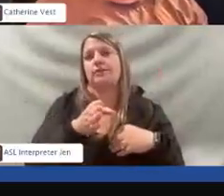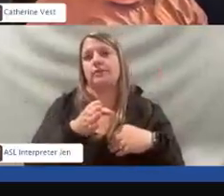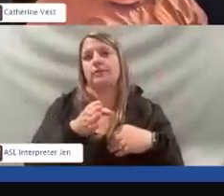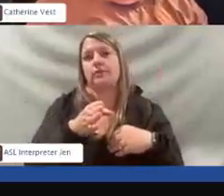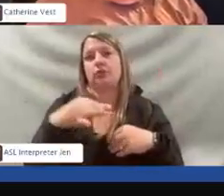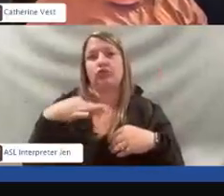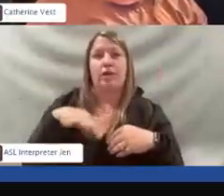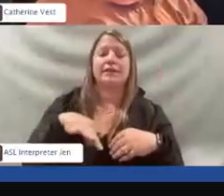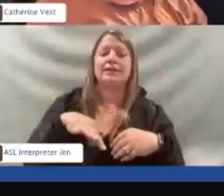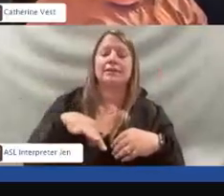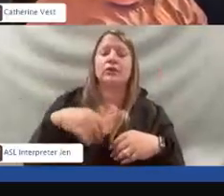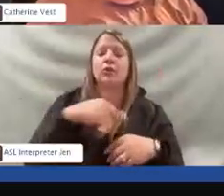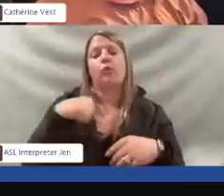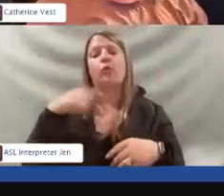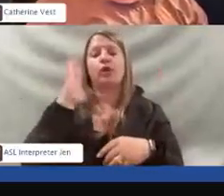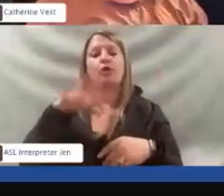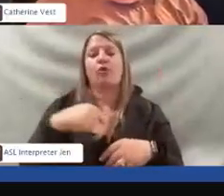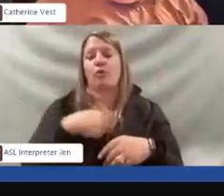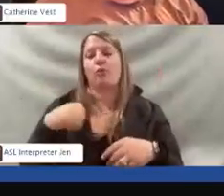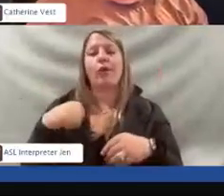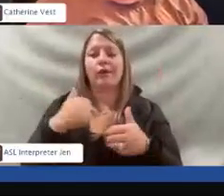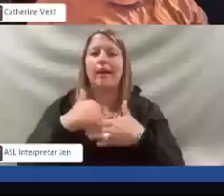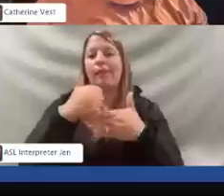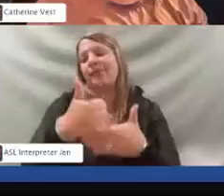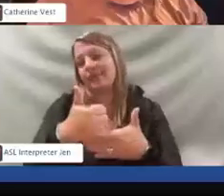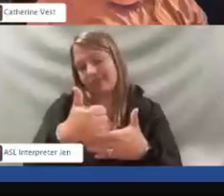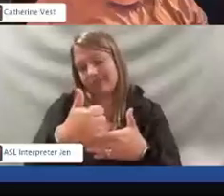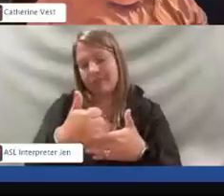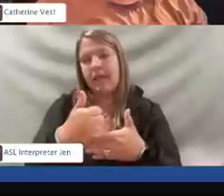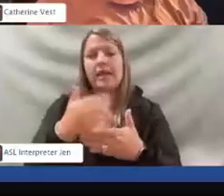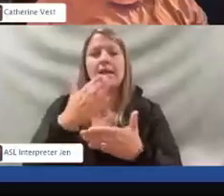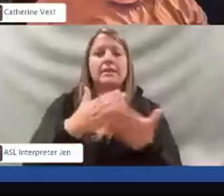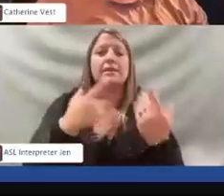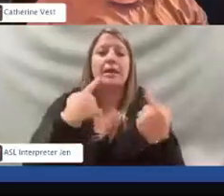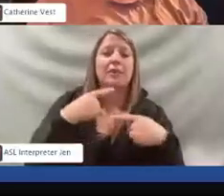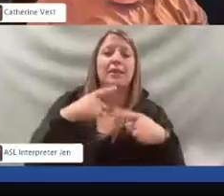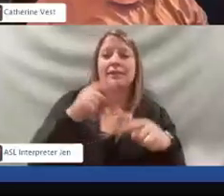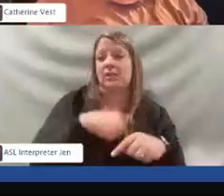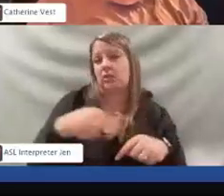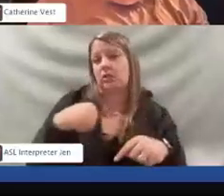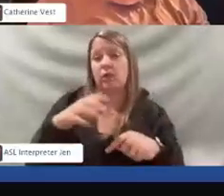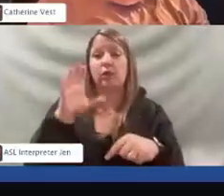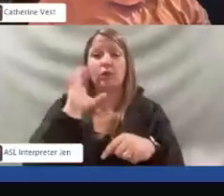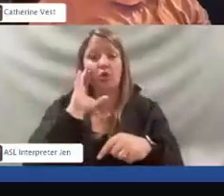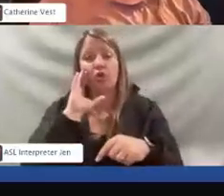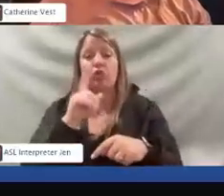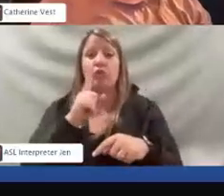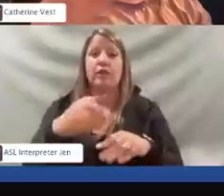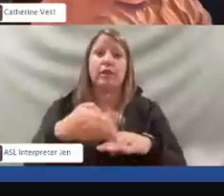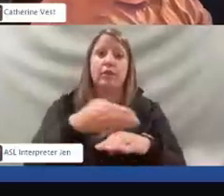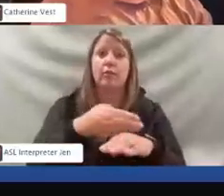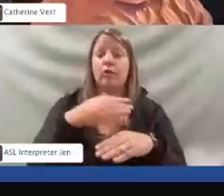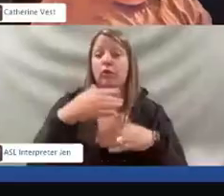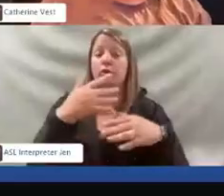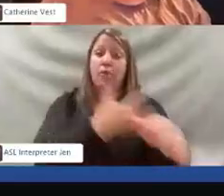credit for that, we do know that we're contributing. So some of the successes that we have heard about are improved blood